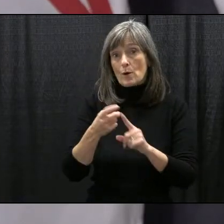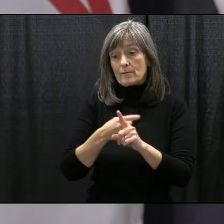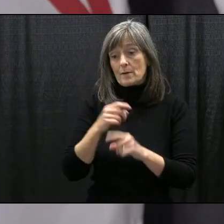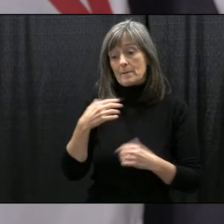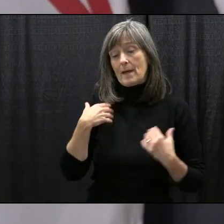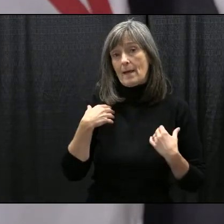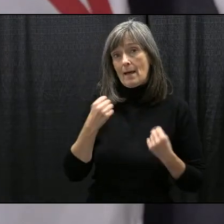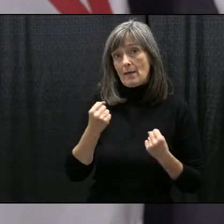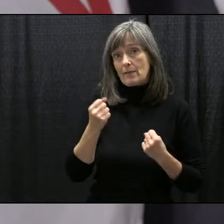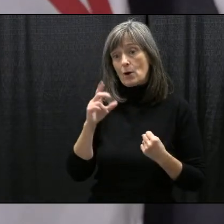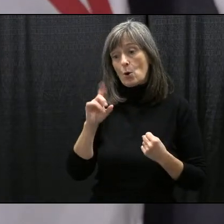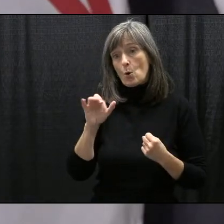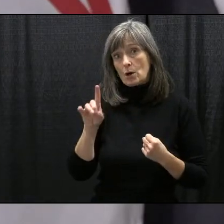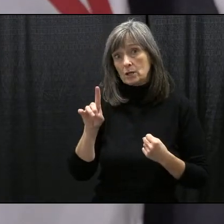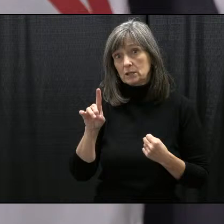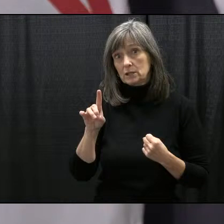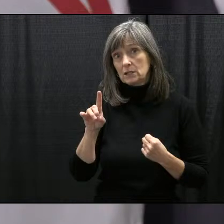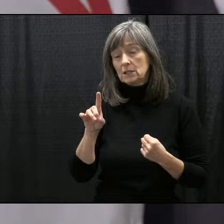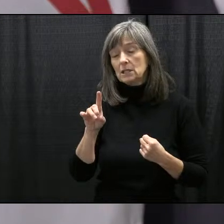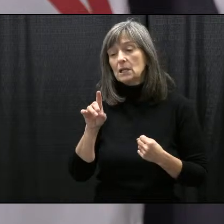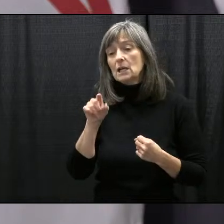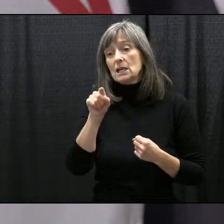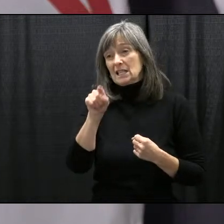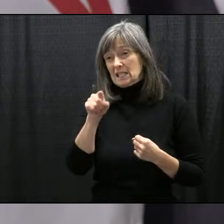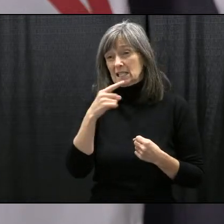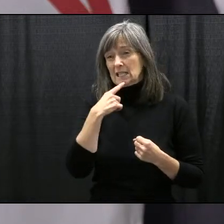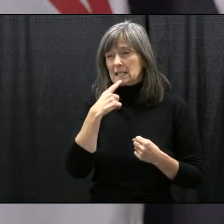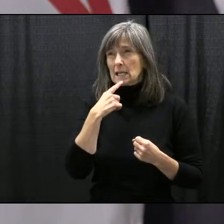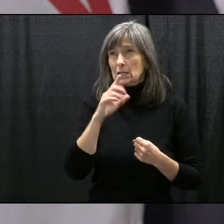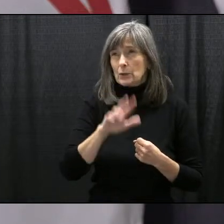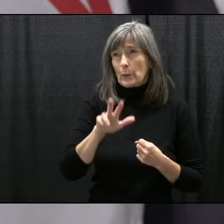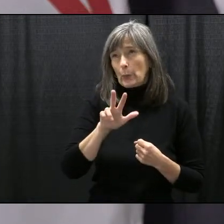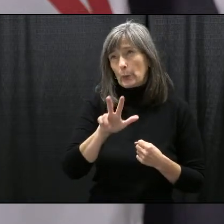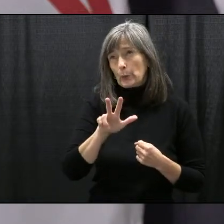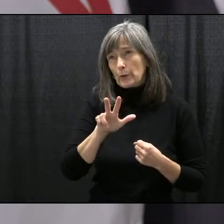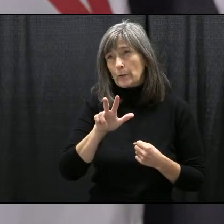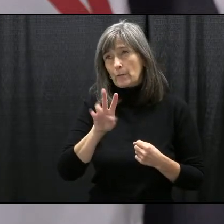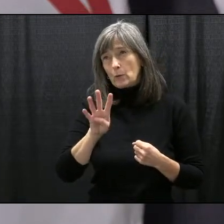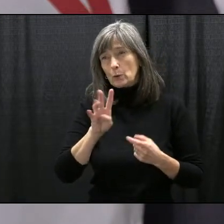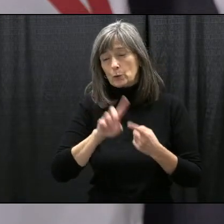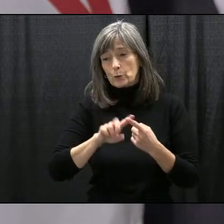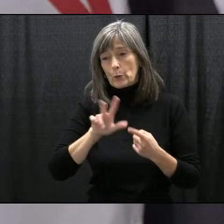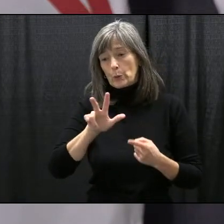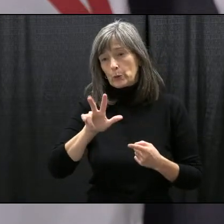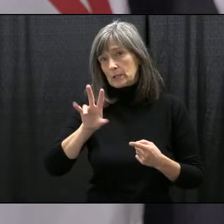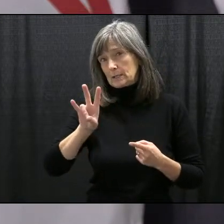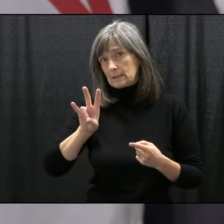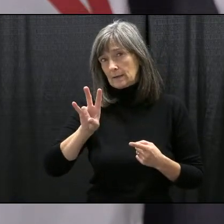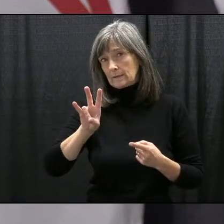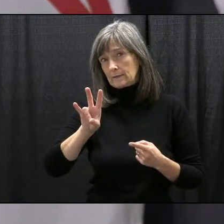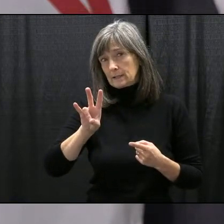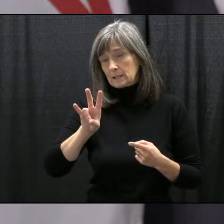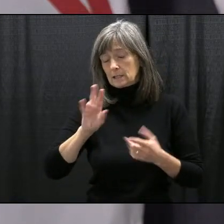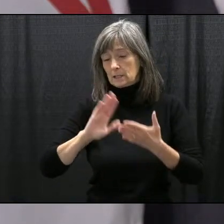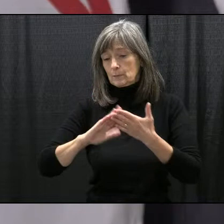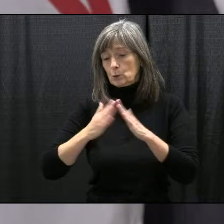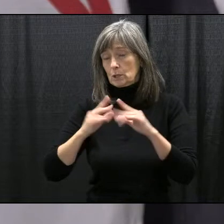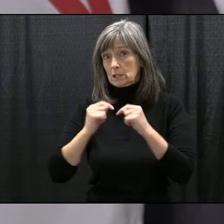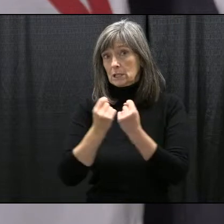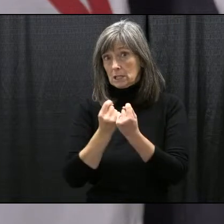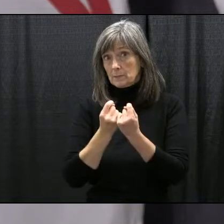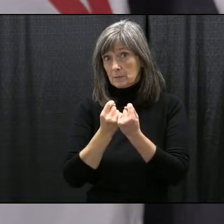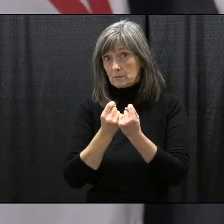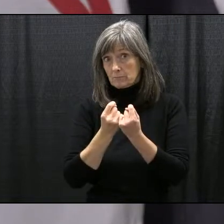it is they've suggested that we would need somewhere, I think, between 34 and 37 of these community